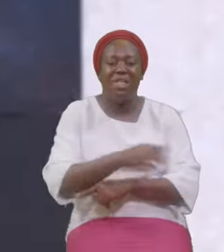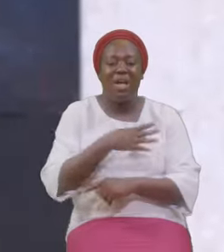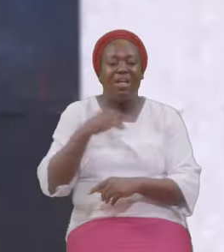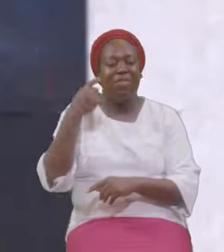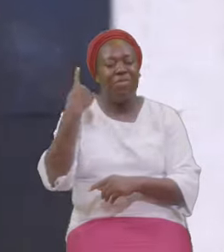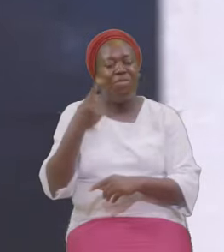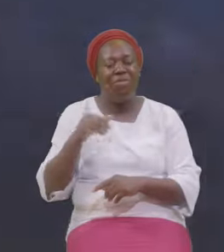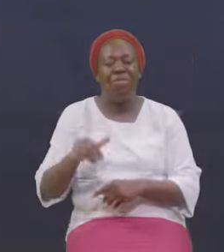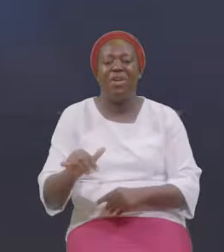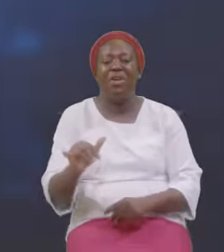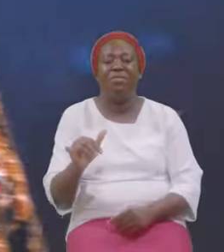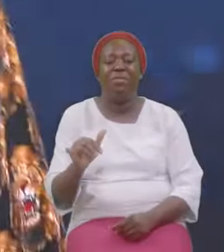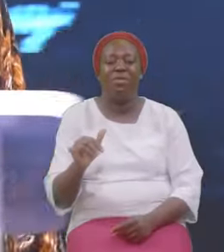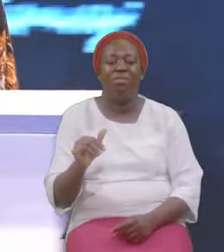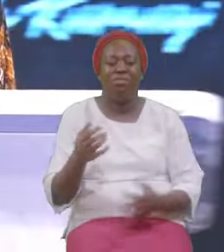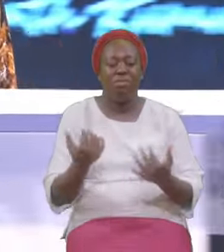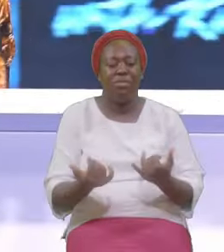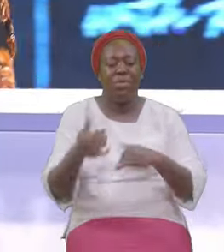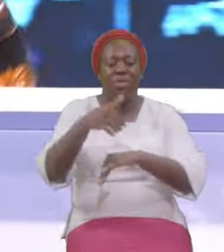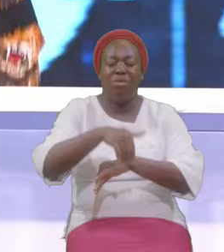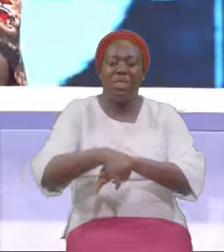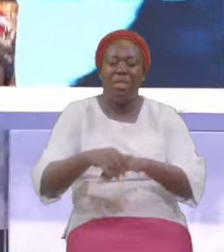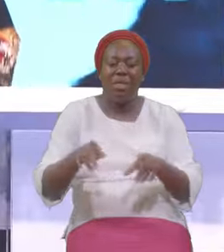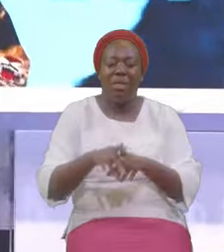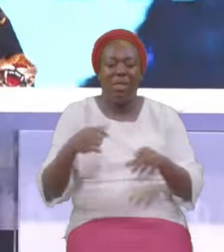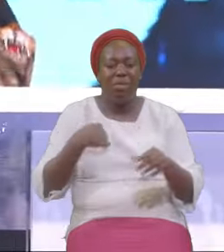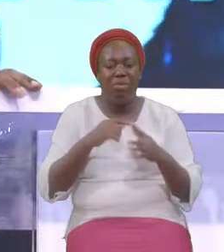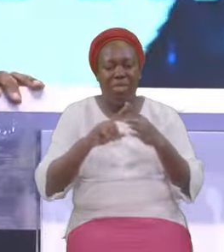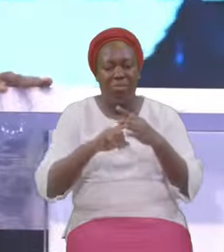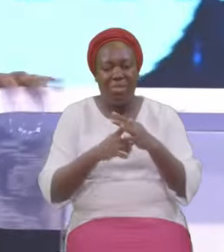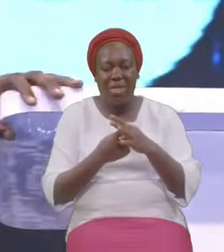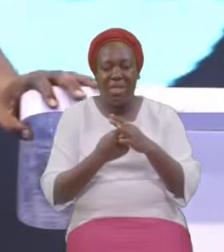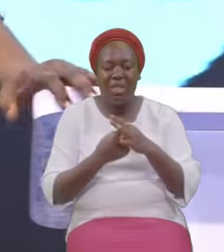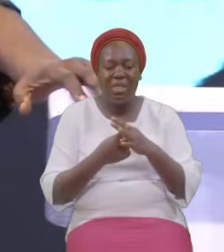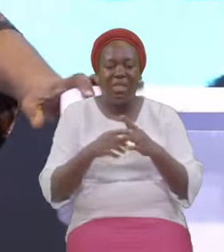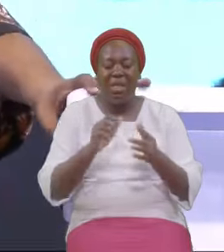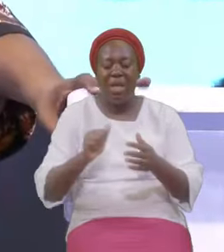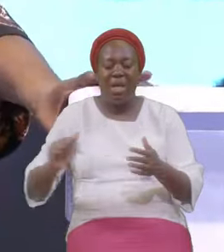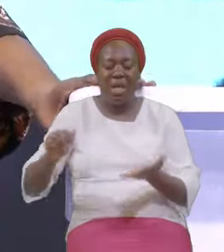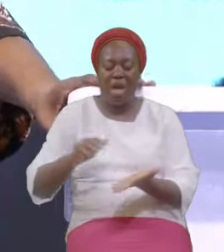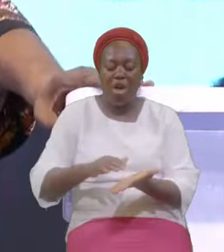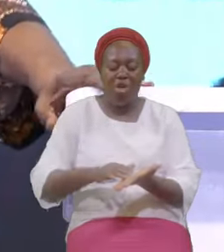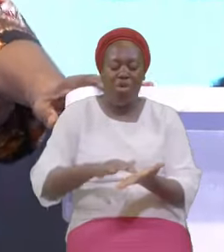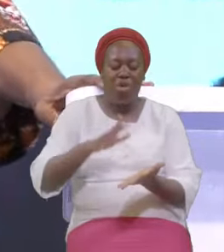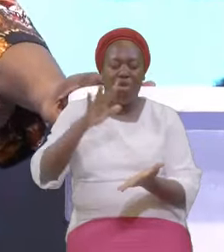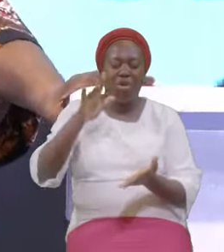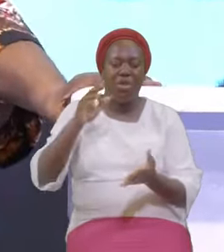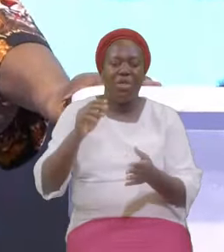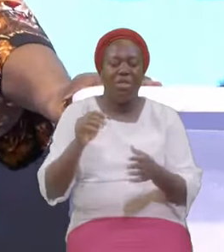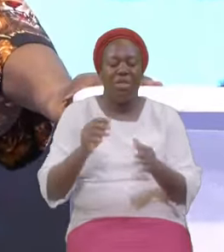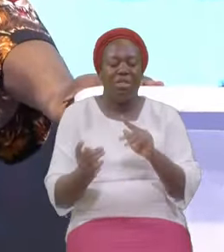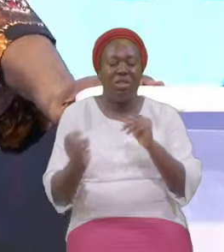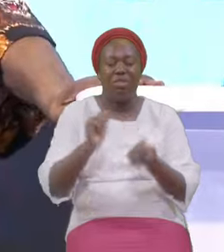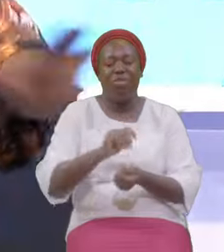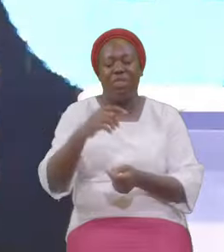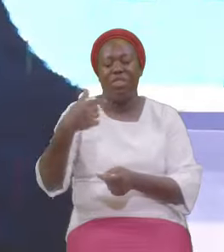forever. Tonight, as we begin a glorious transformation GCK